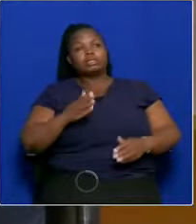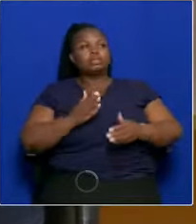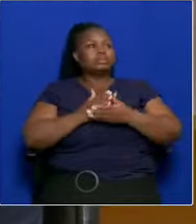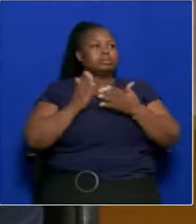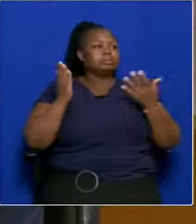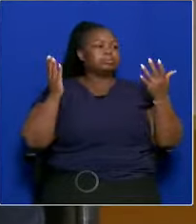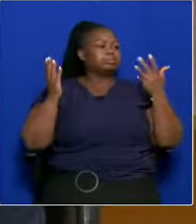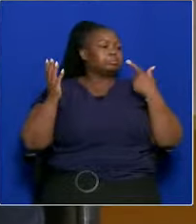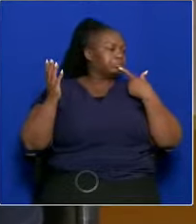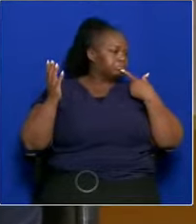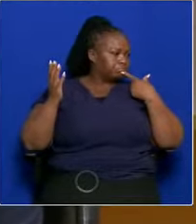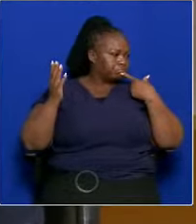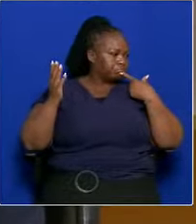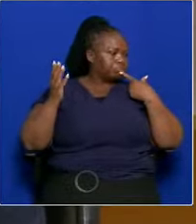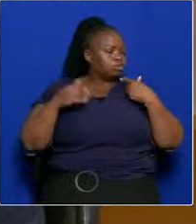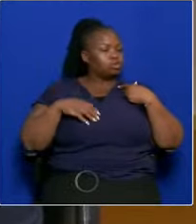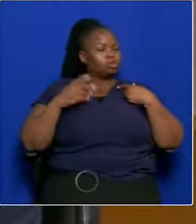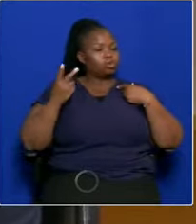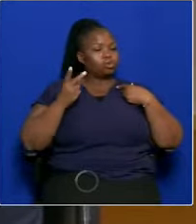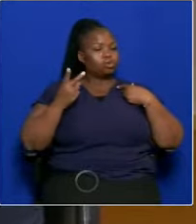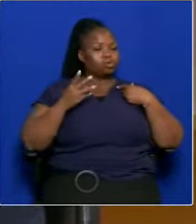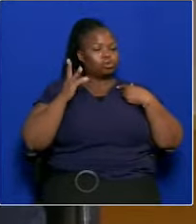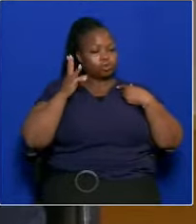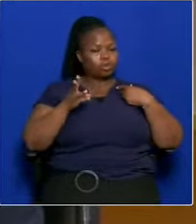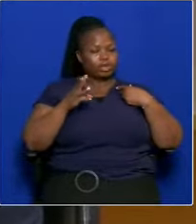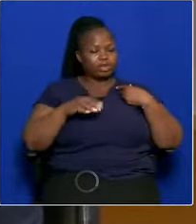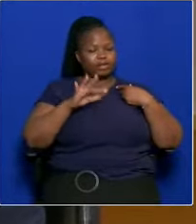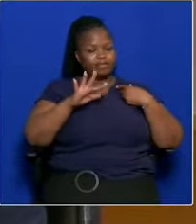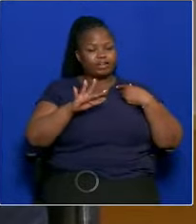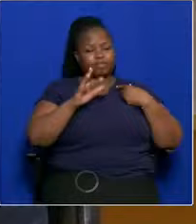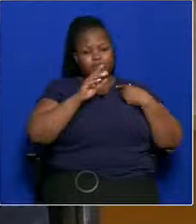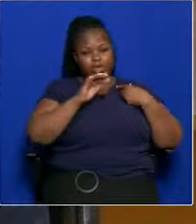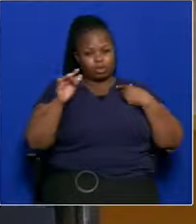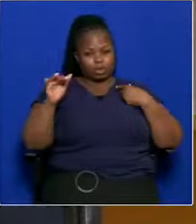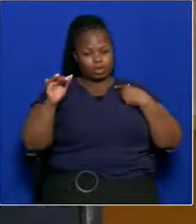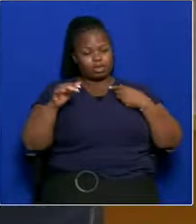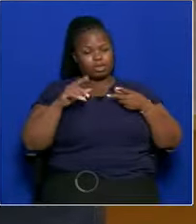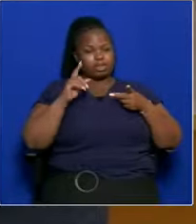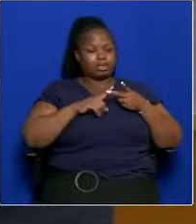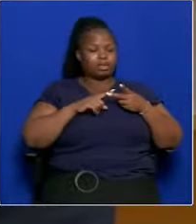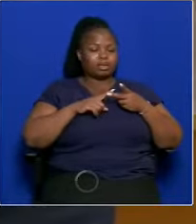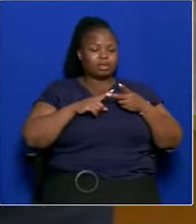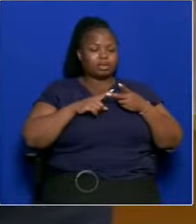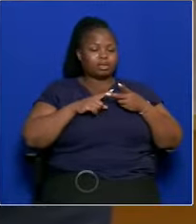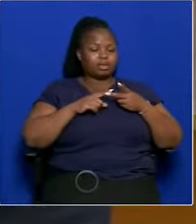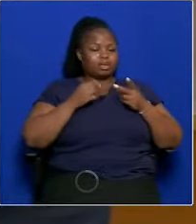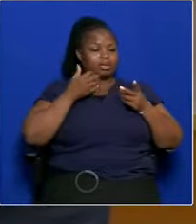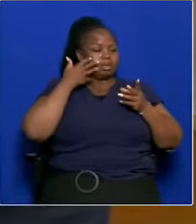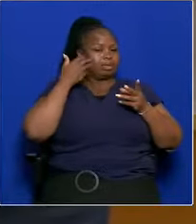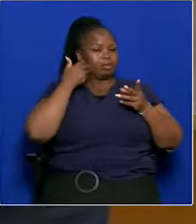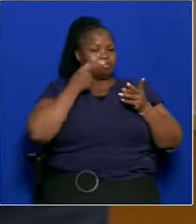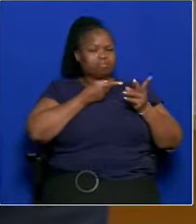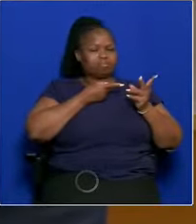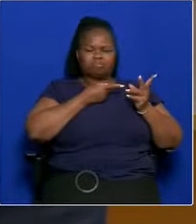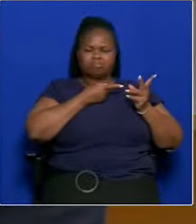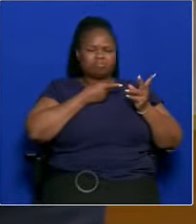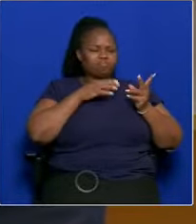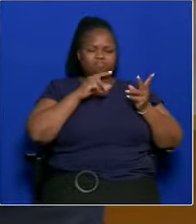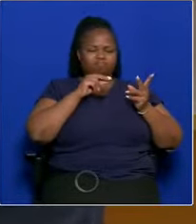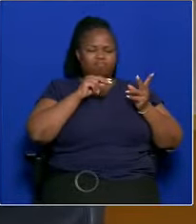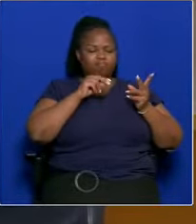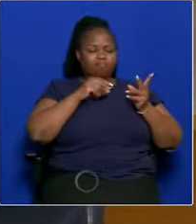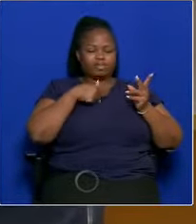to extricate that 5 million and Mr. Matlala's involvement and say, no, that part I wasn't aware